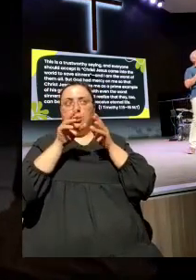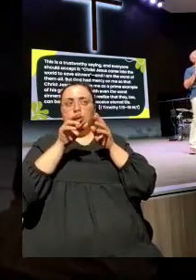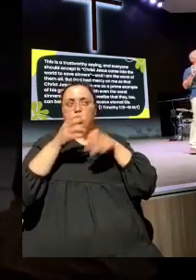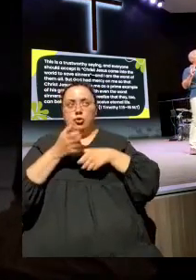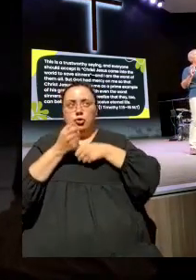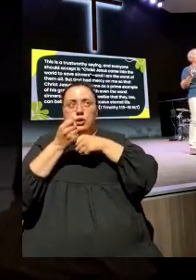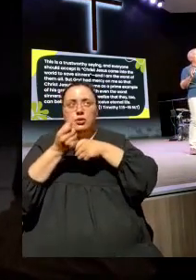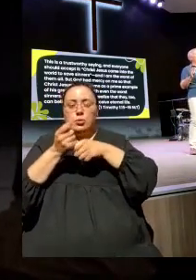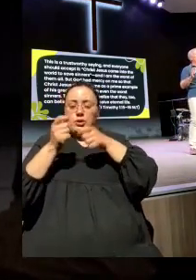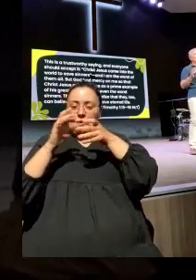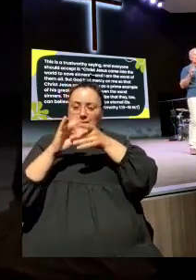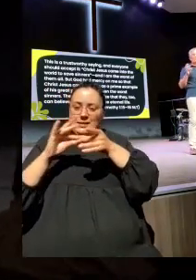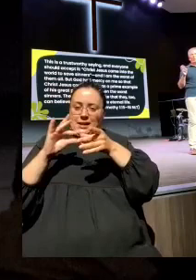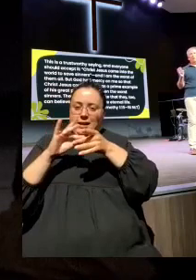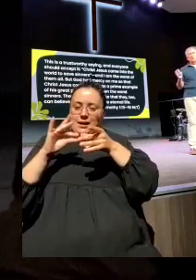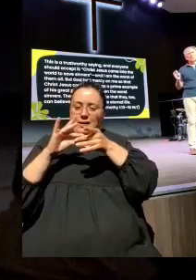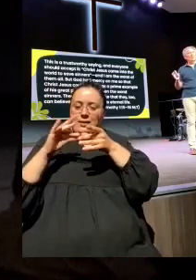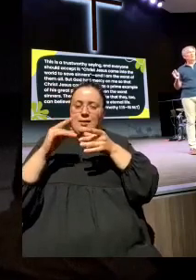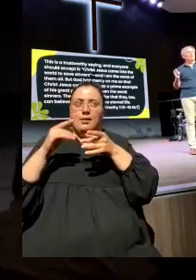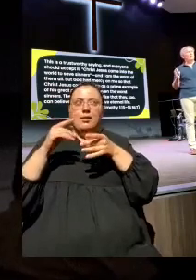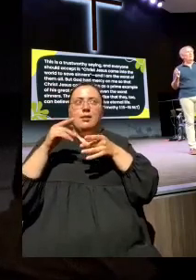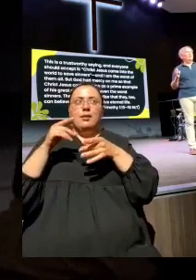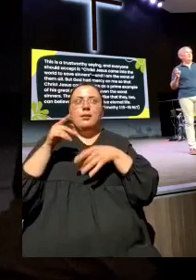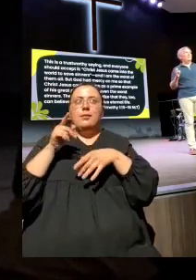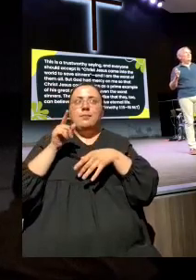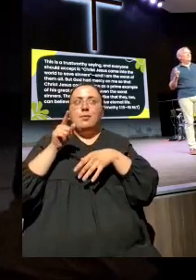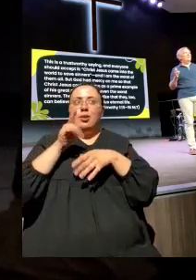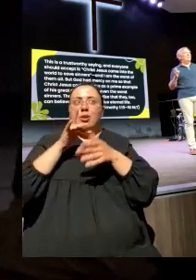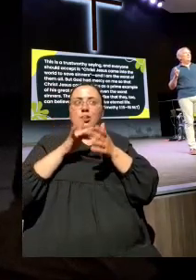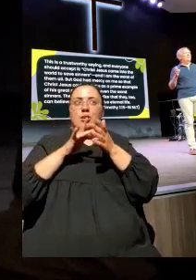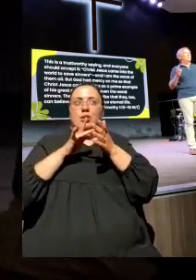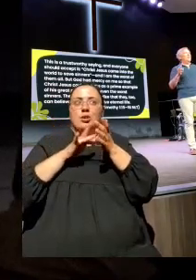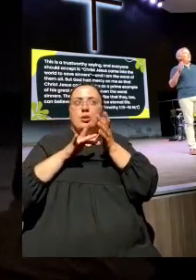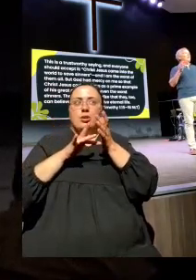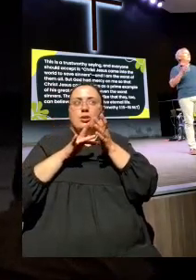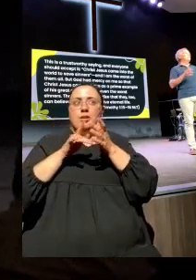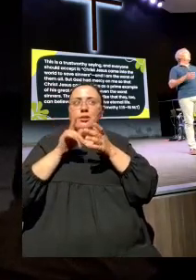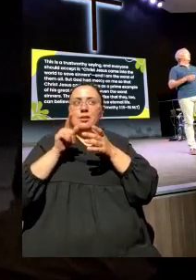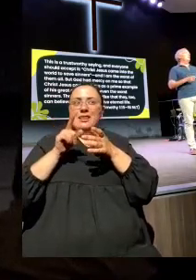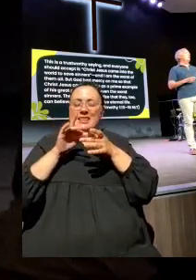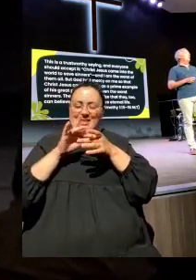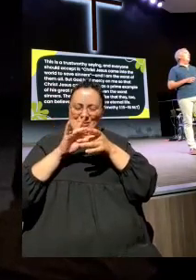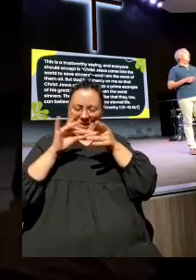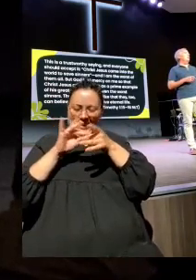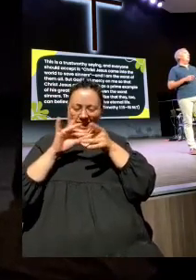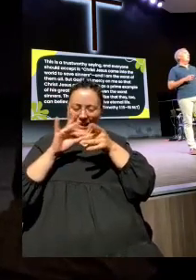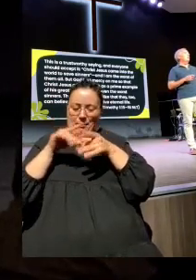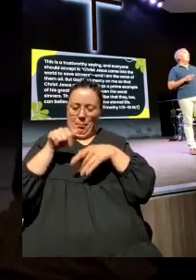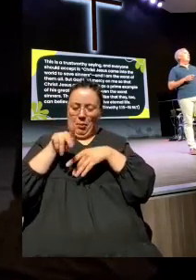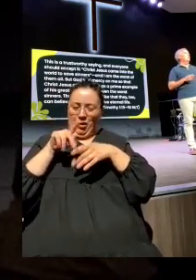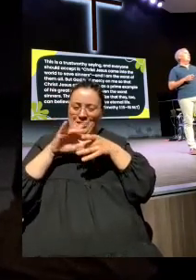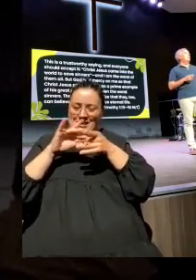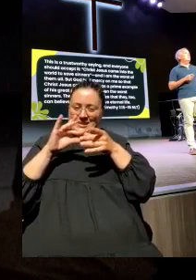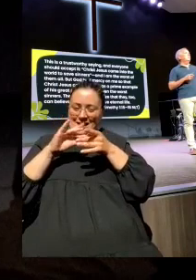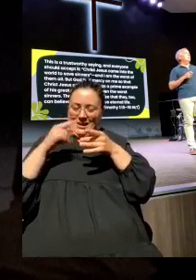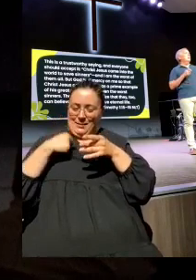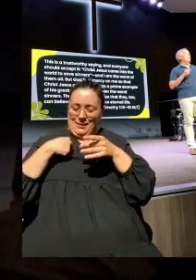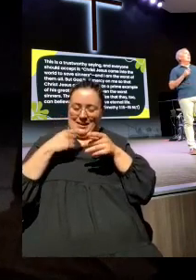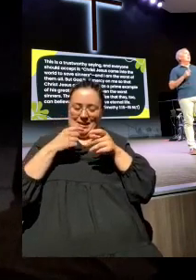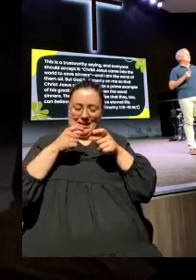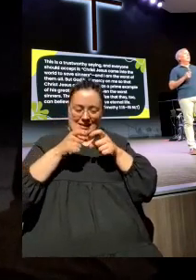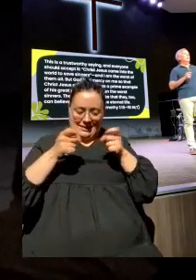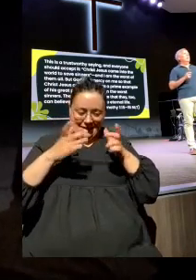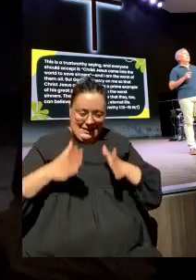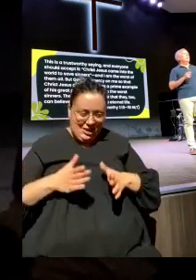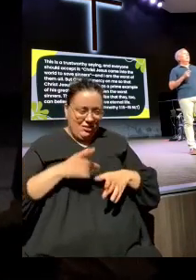I'm the worst of them all. This is Paul saying this. But God had mercy on me so that Christ Jesus could use me